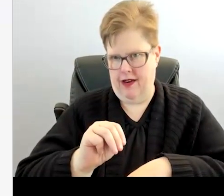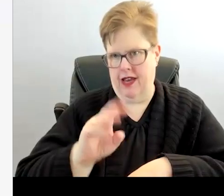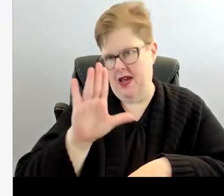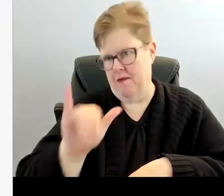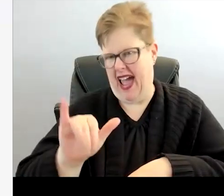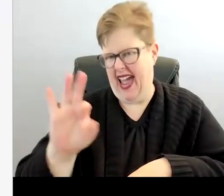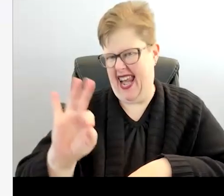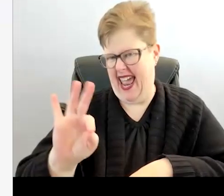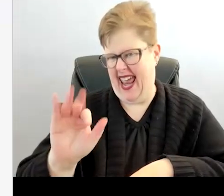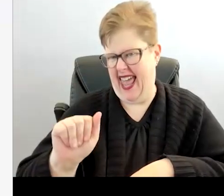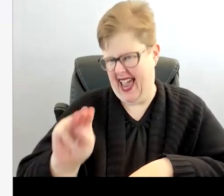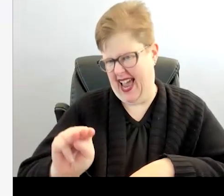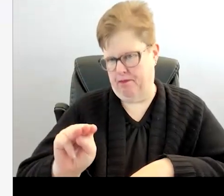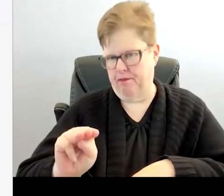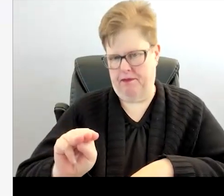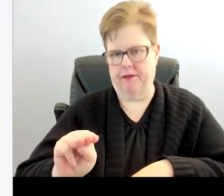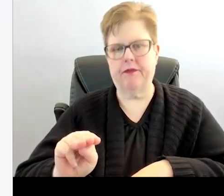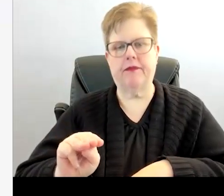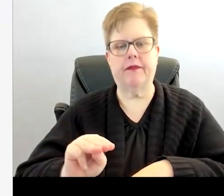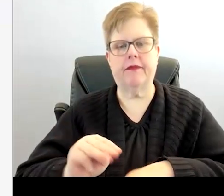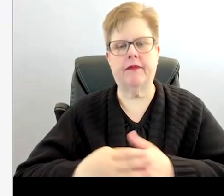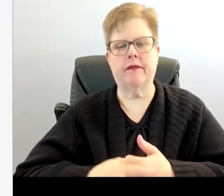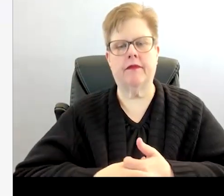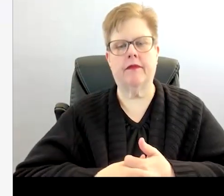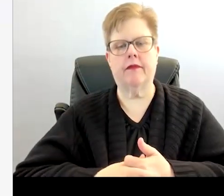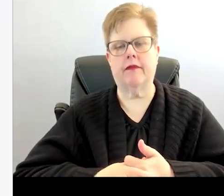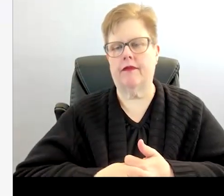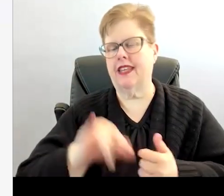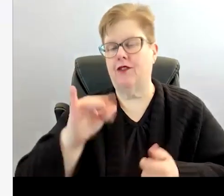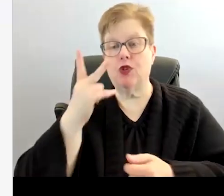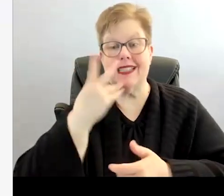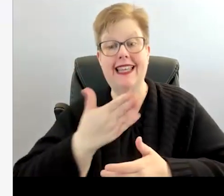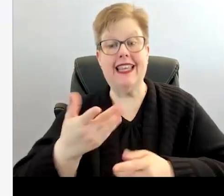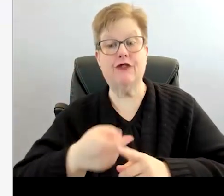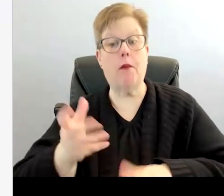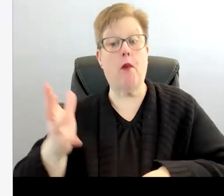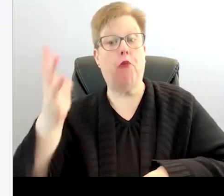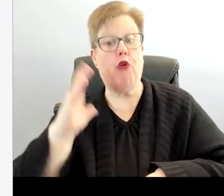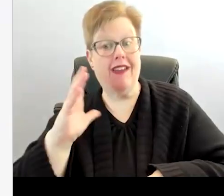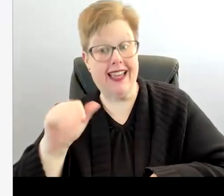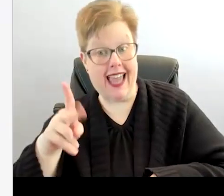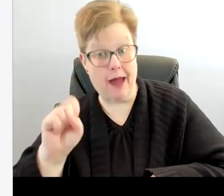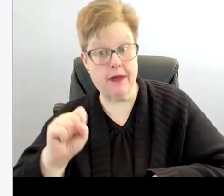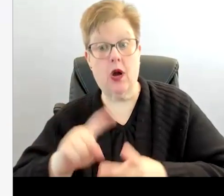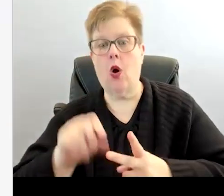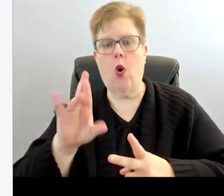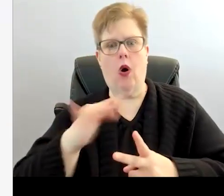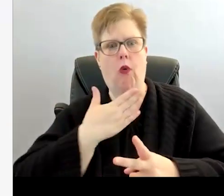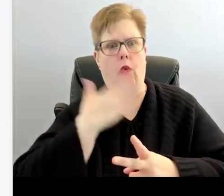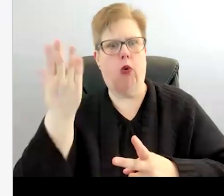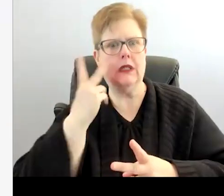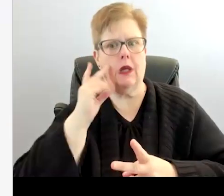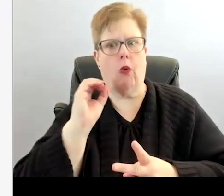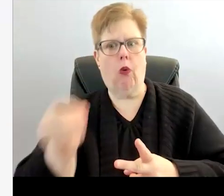9 a.m. So please do not worry if you see things from your previous CUNY campus, or if you do not